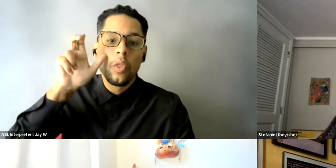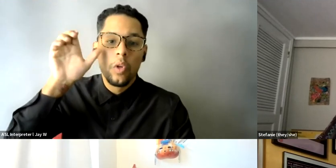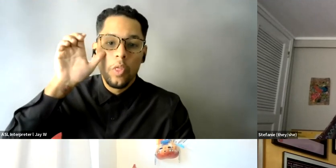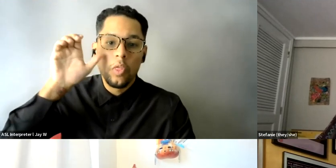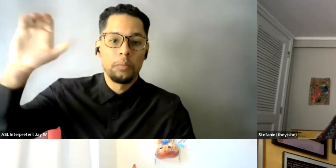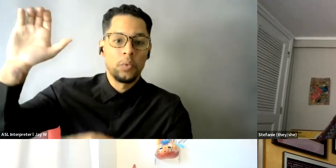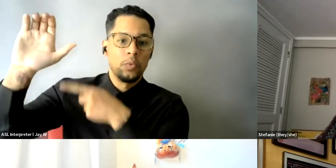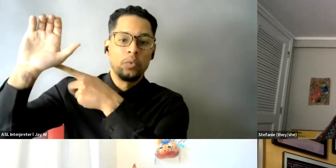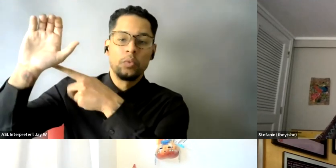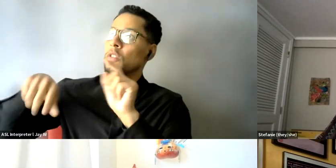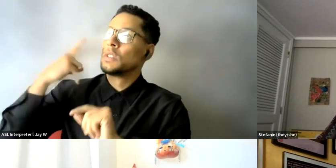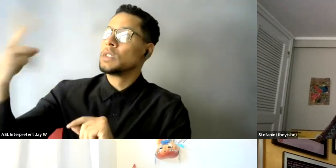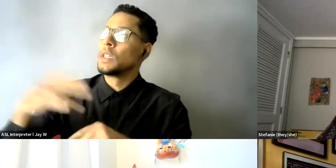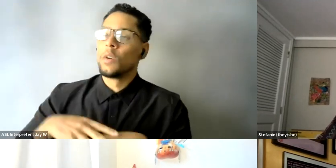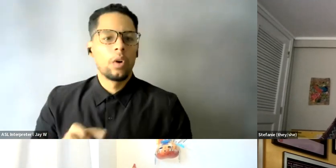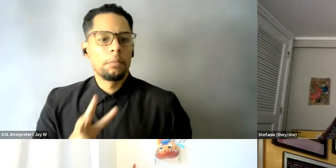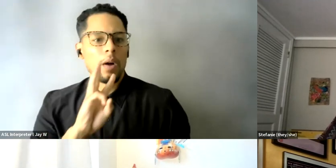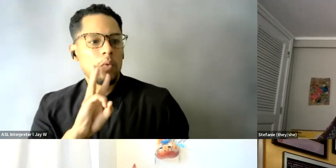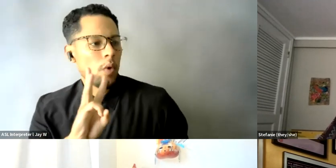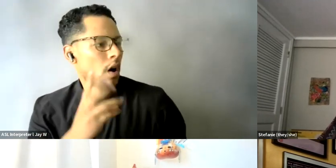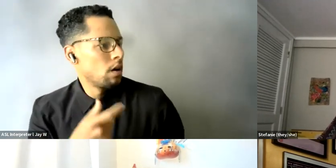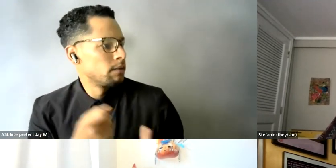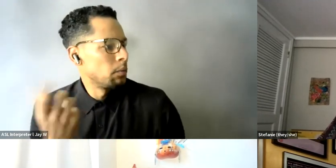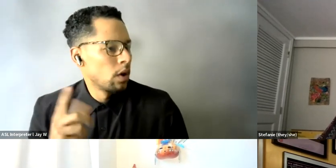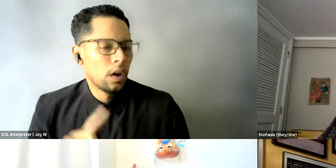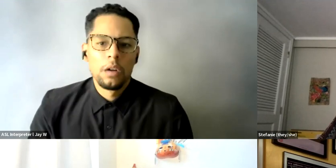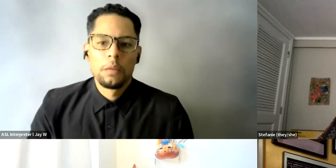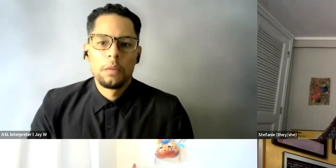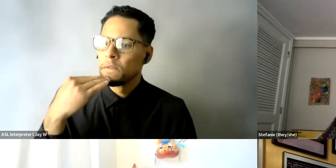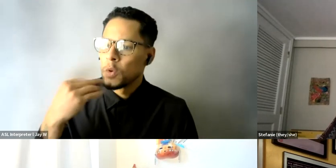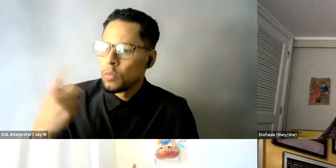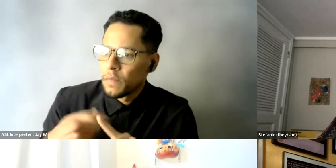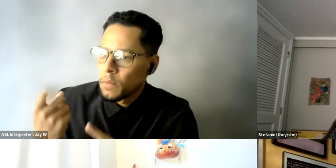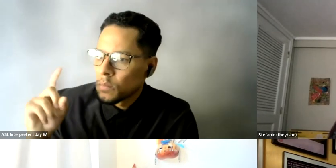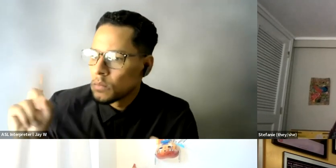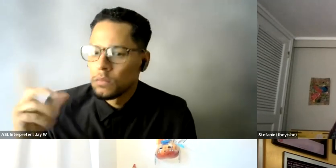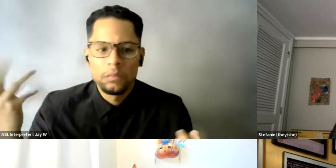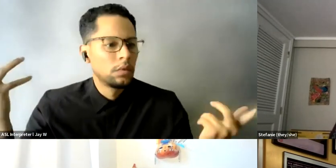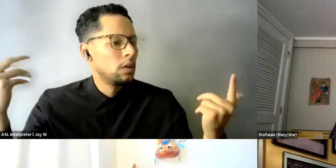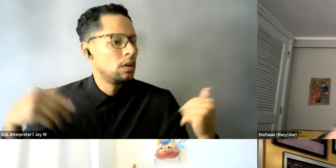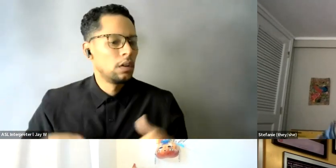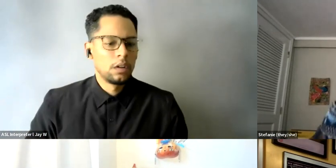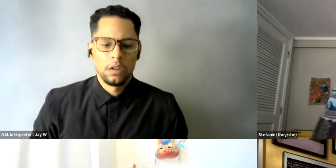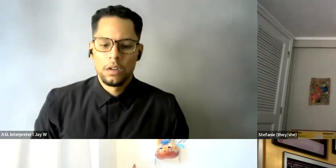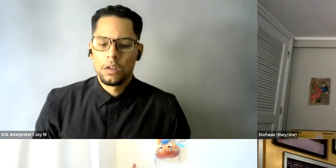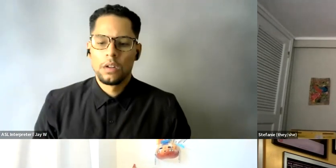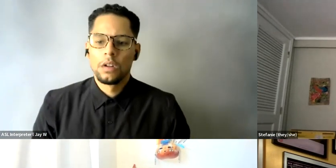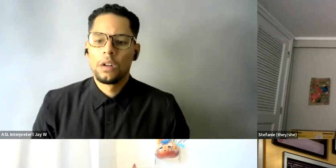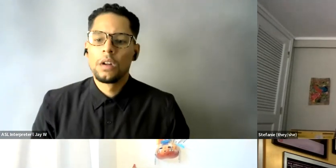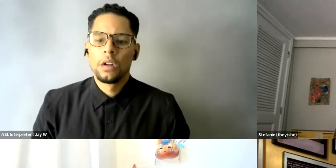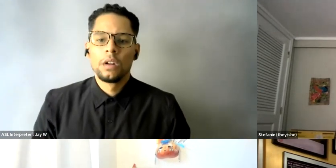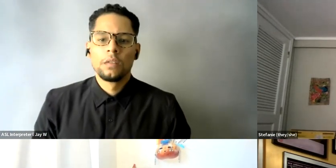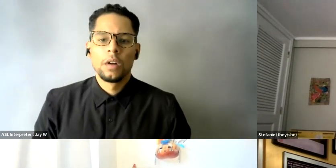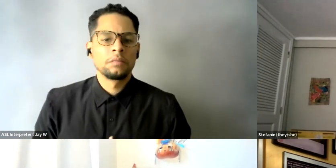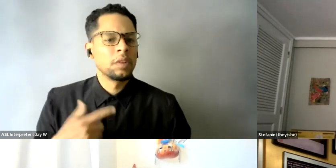know where my water was coming from, my food was coming from, my relationship to what we know as nature and